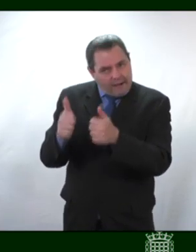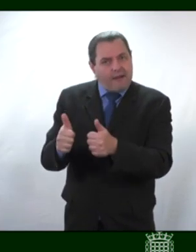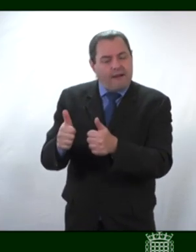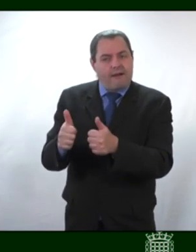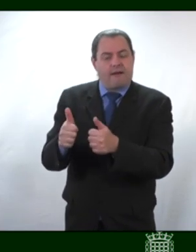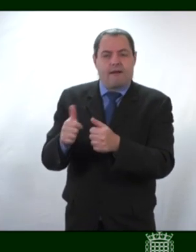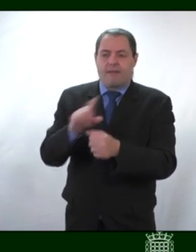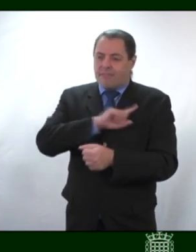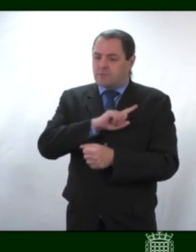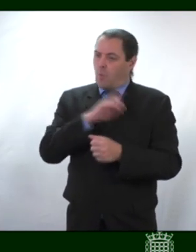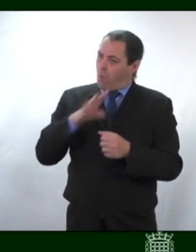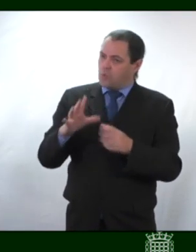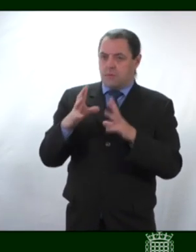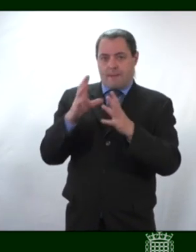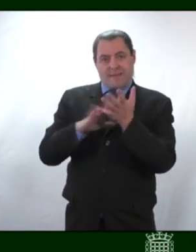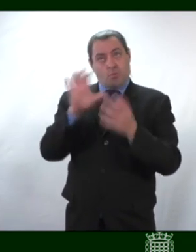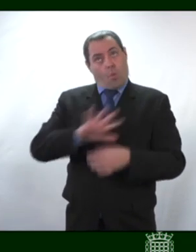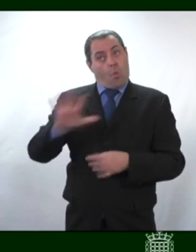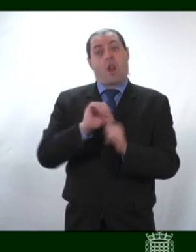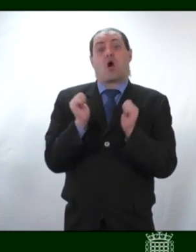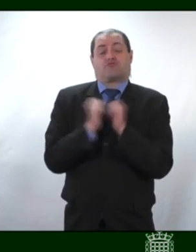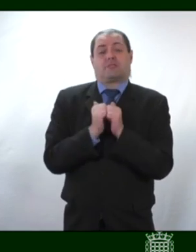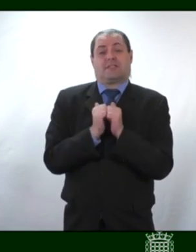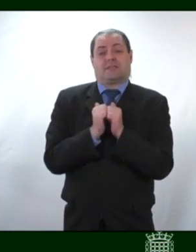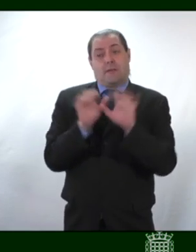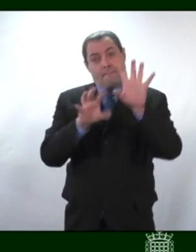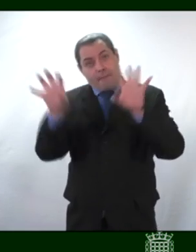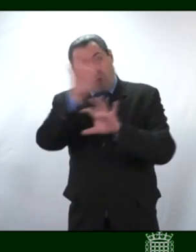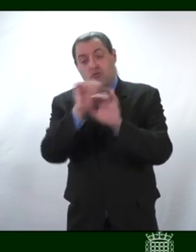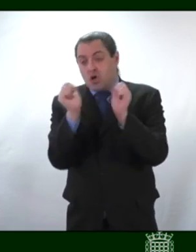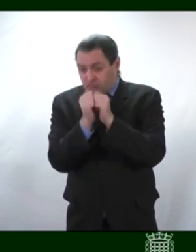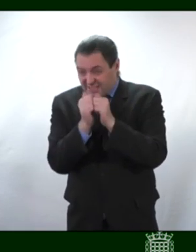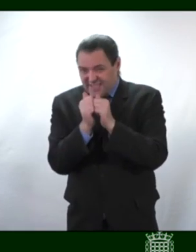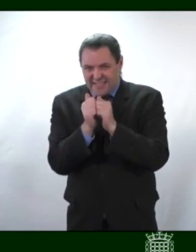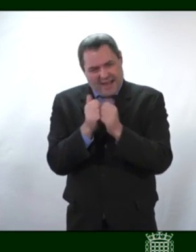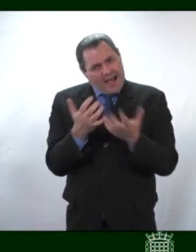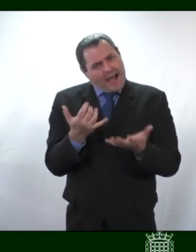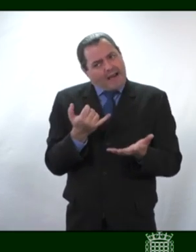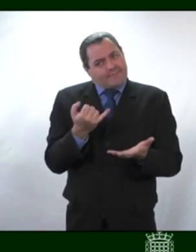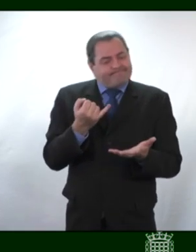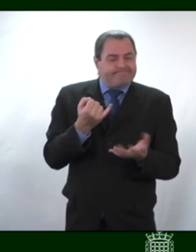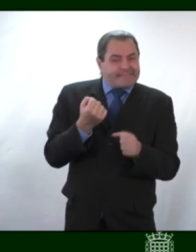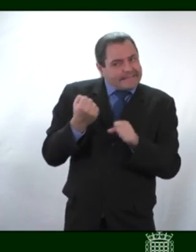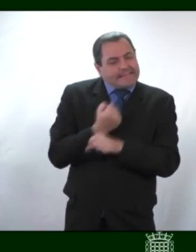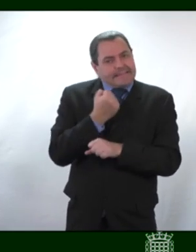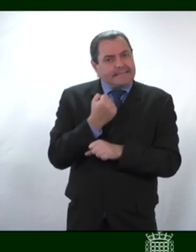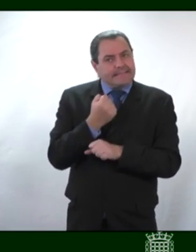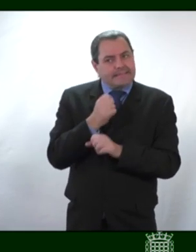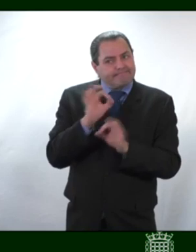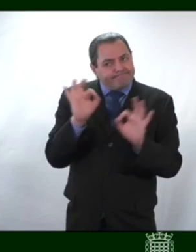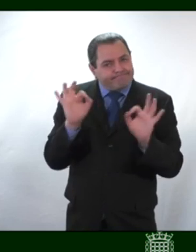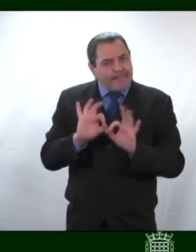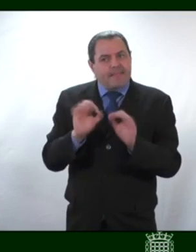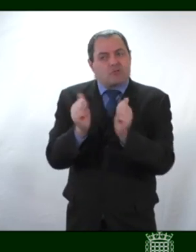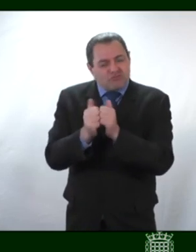get an agreement across Greater Manchester, and one of the reasons why I regret that we haven't been able to, although, as I say, that our door remains open.